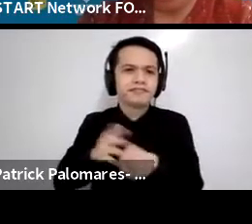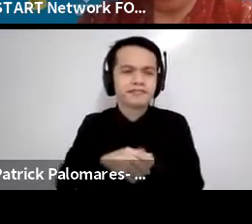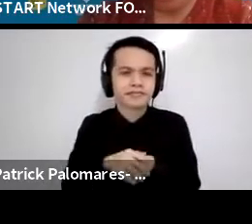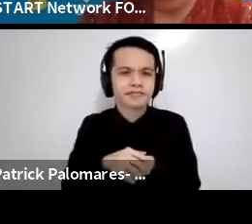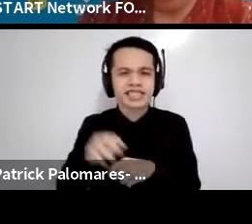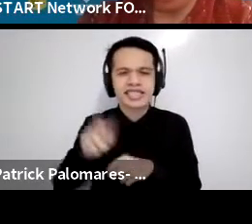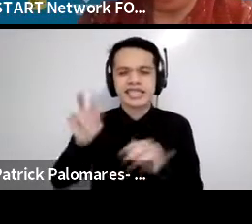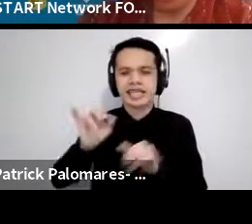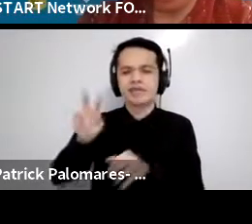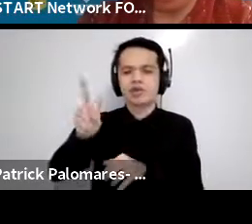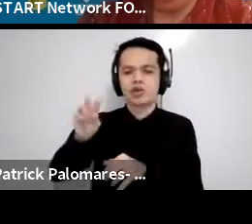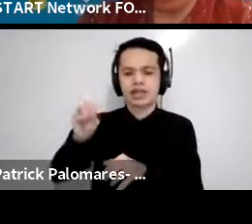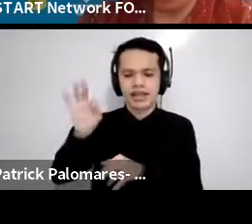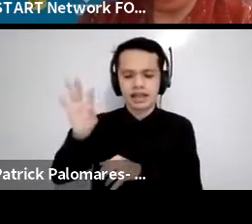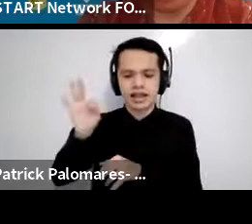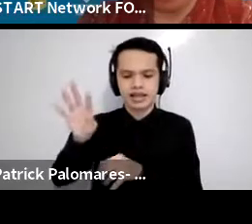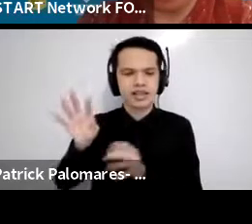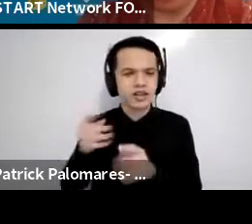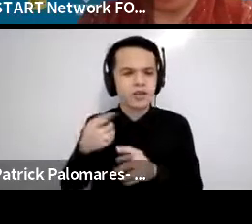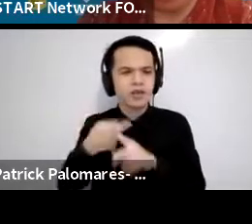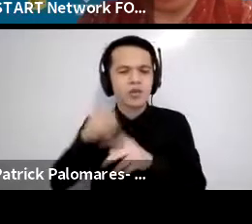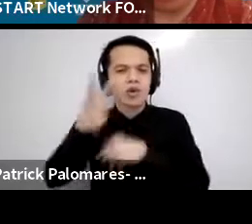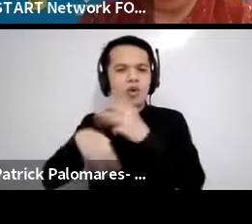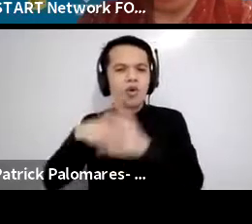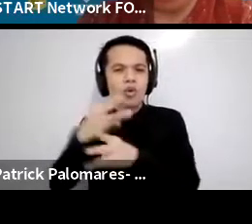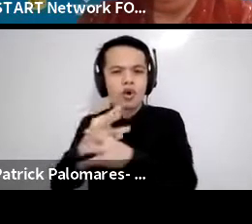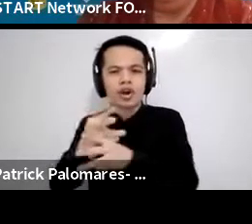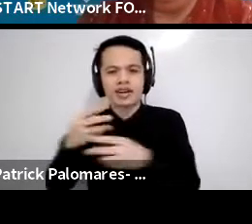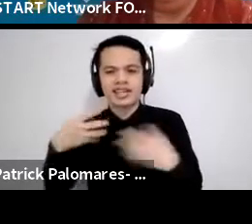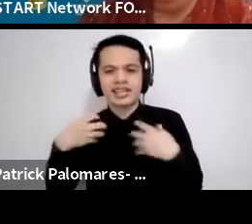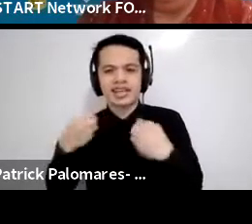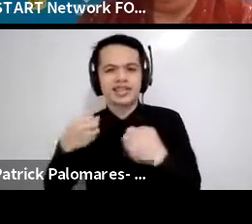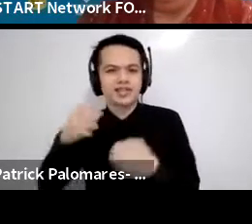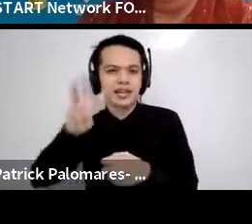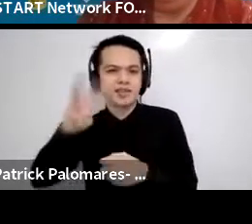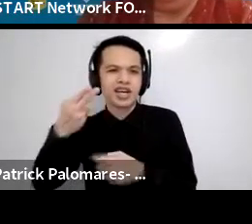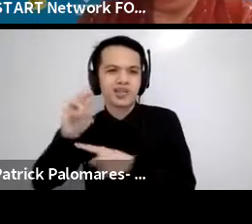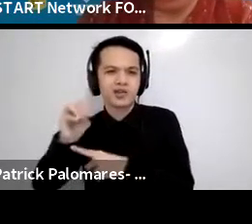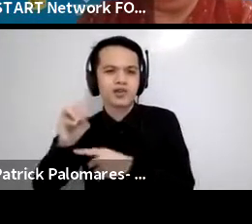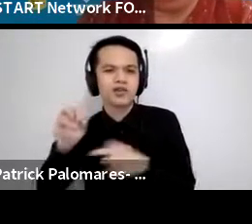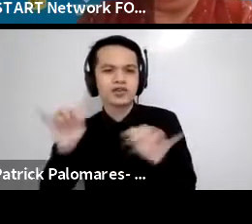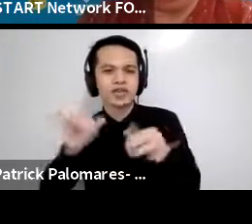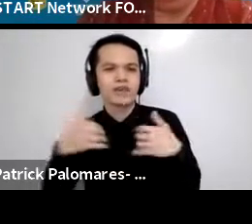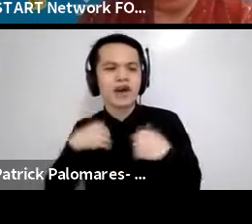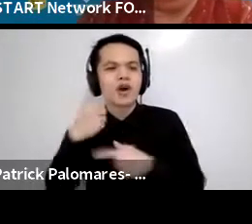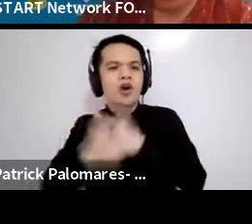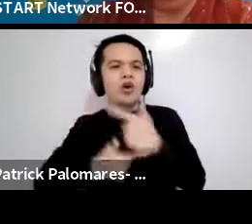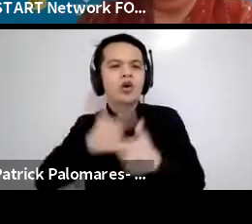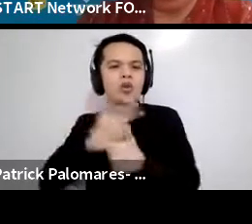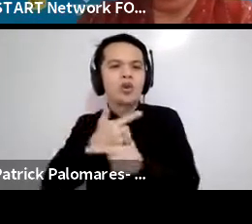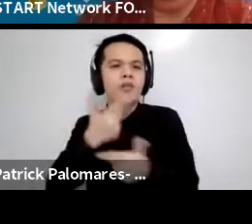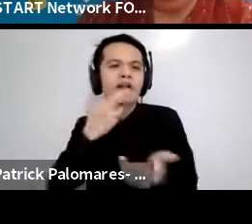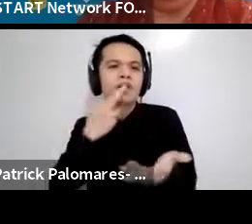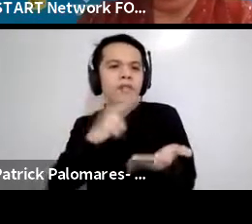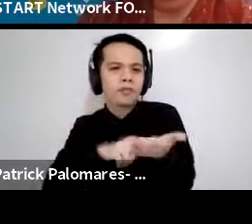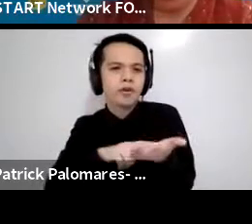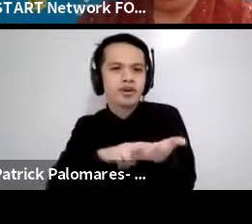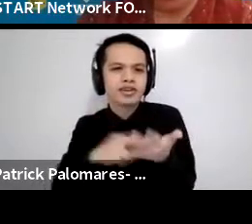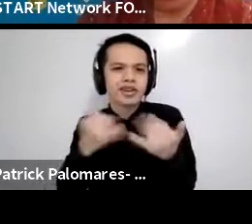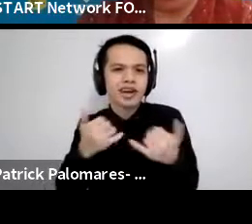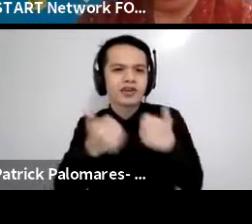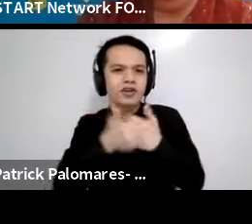in 2019, actually, World Health Organization also released a global report, a world at